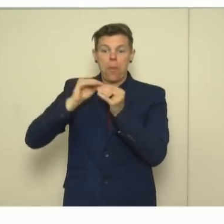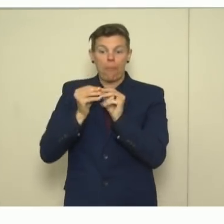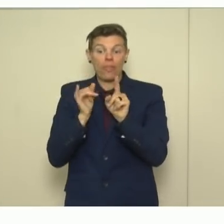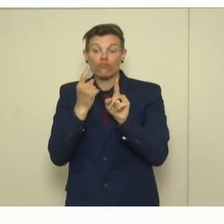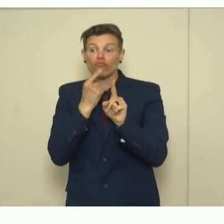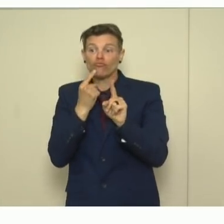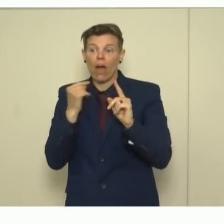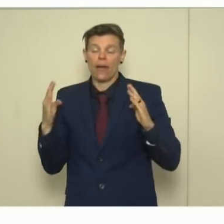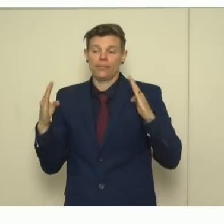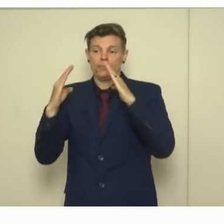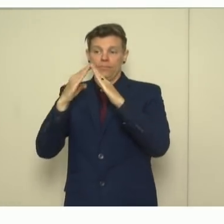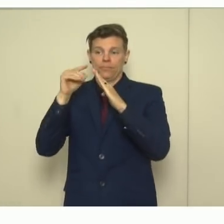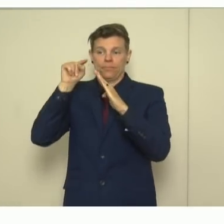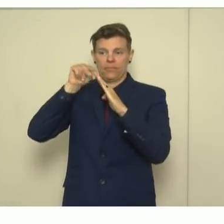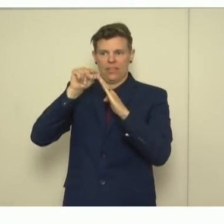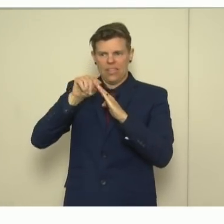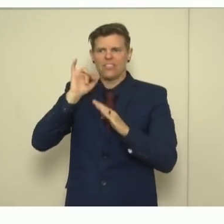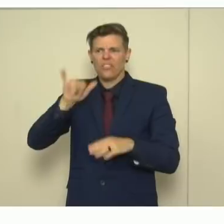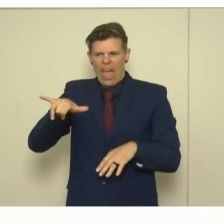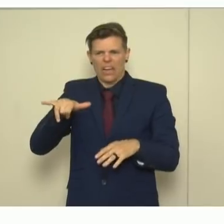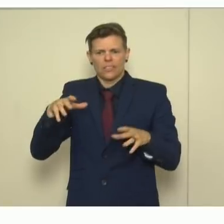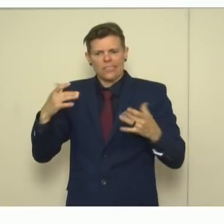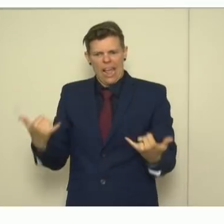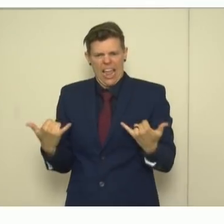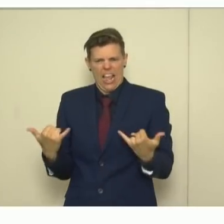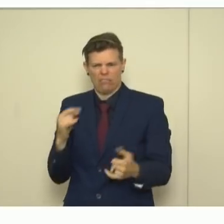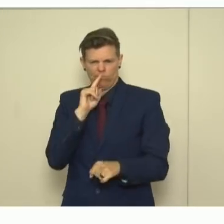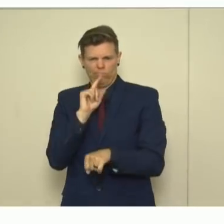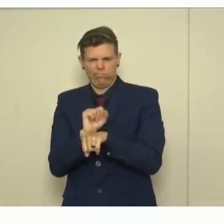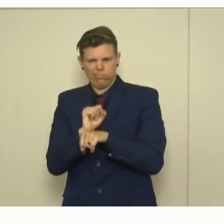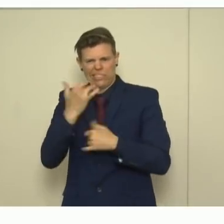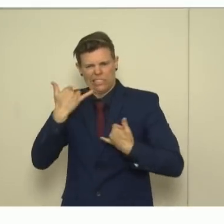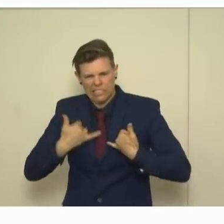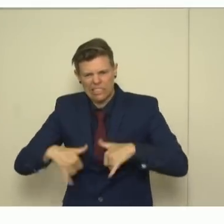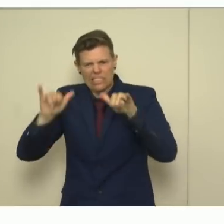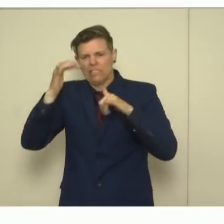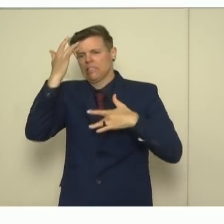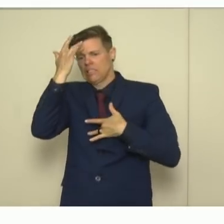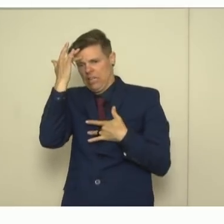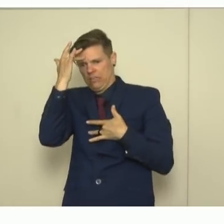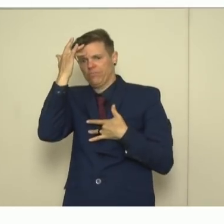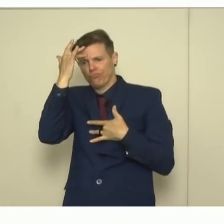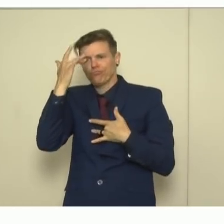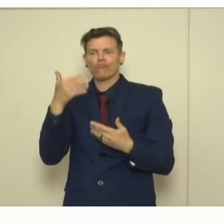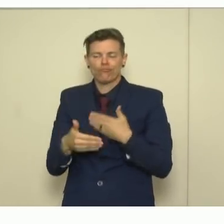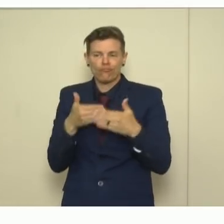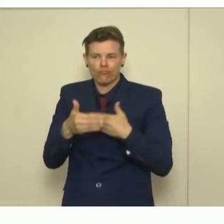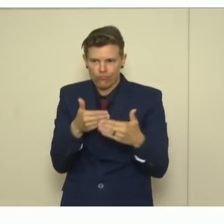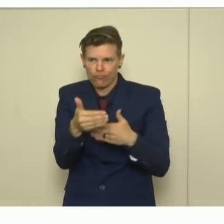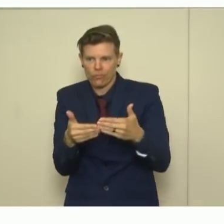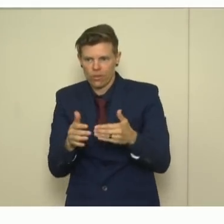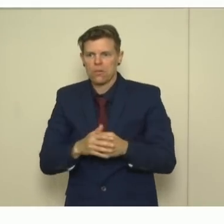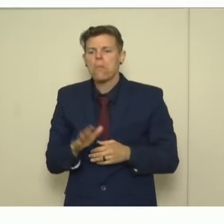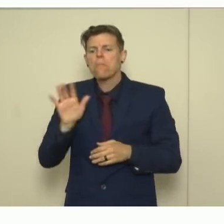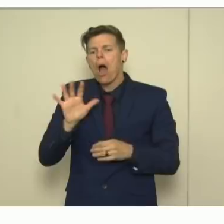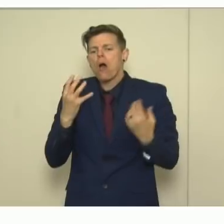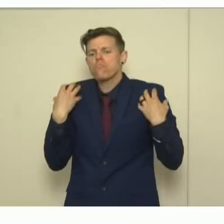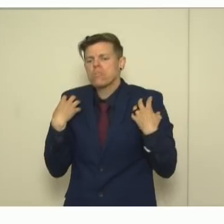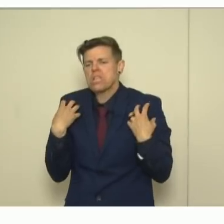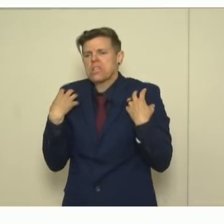say those are the active cases, and the recovered cases are just the total cases, that 25,000 and some number,